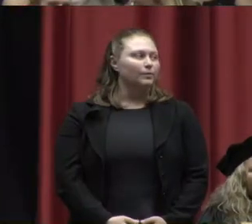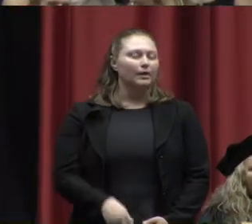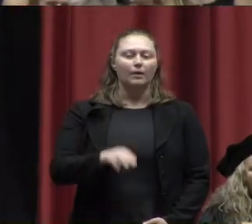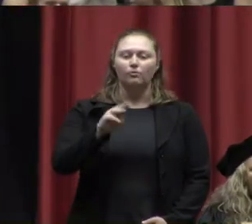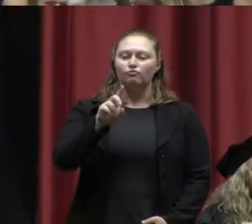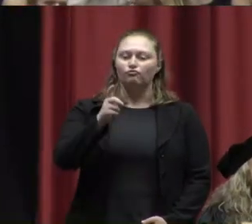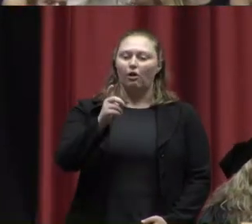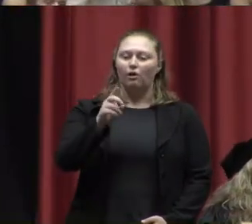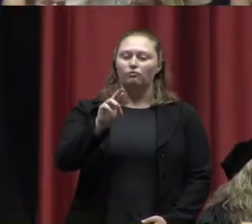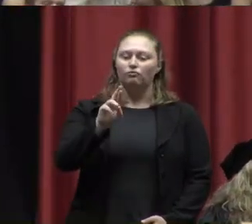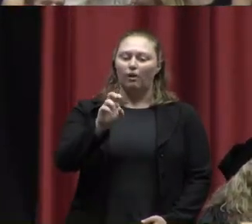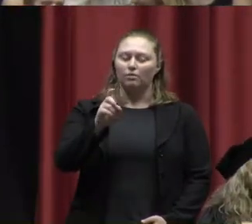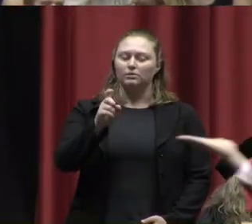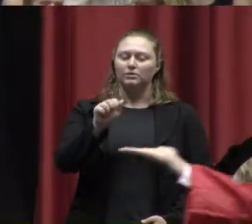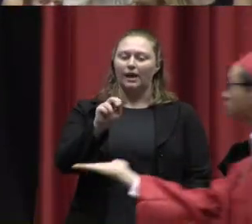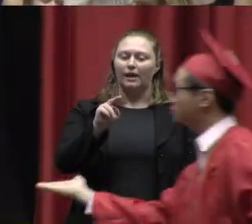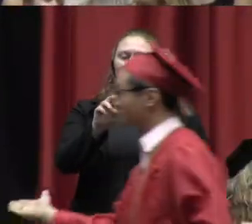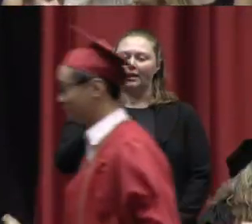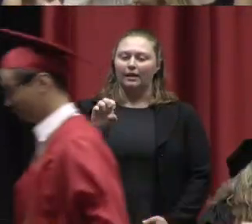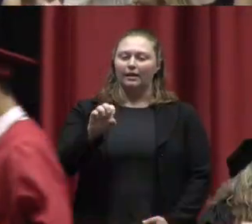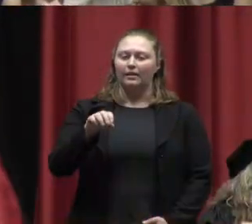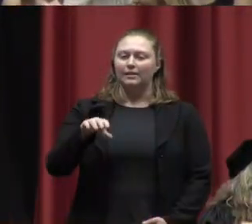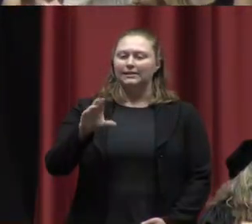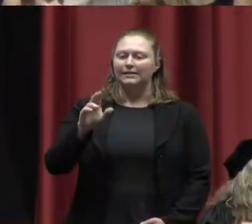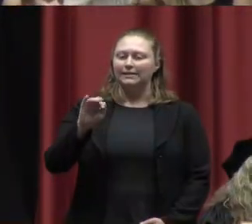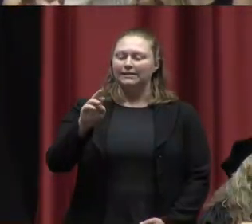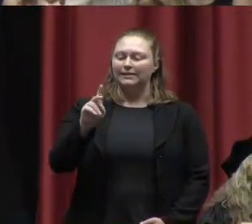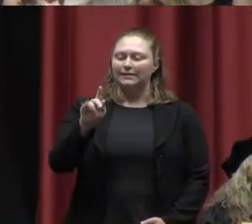Roxanne Seth Likai.